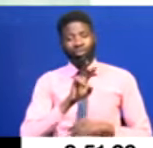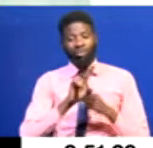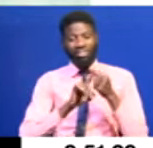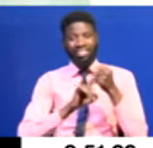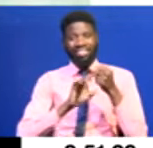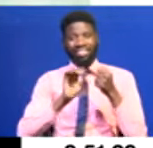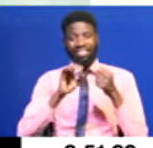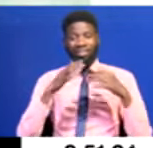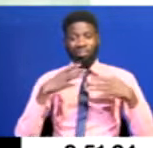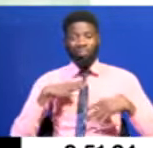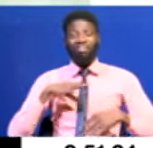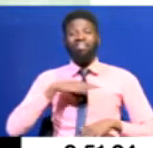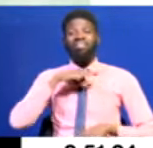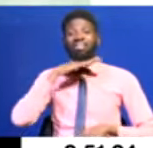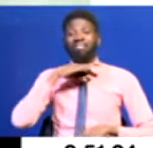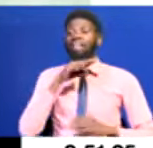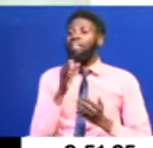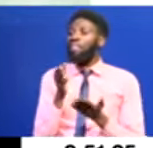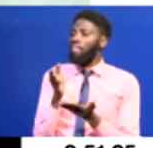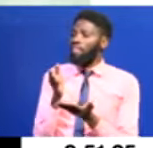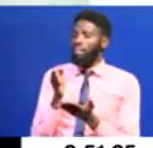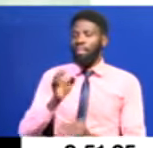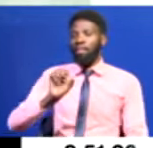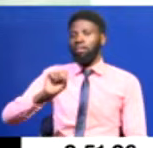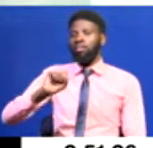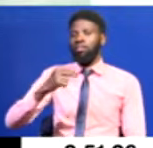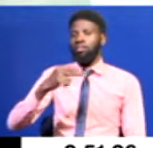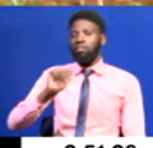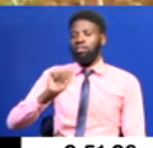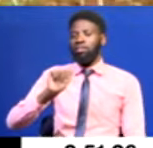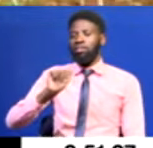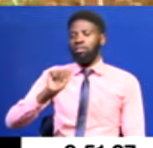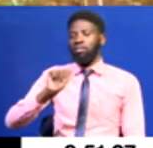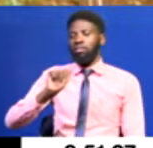been attributed to the Shakahola cult-like religion. Take a look.